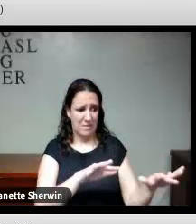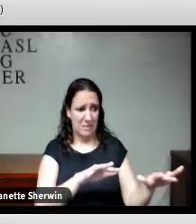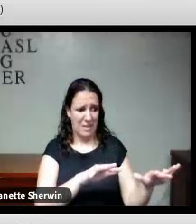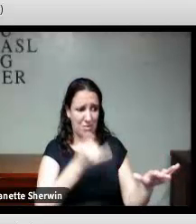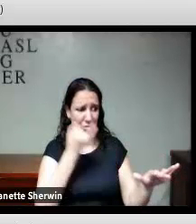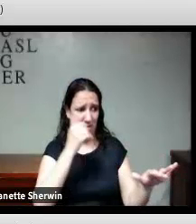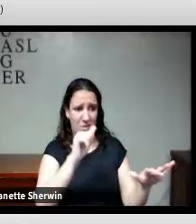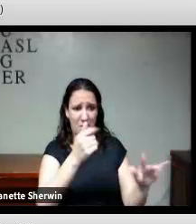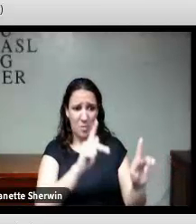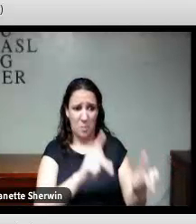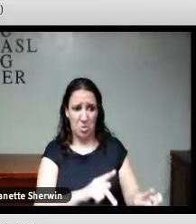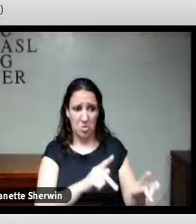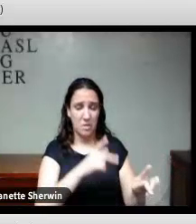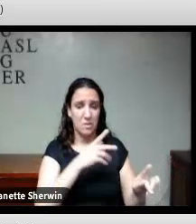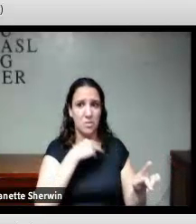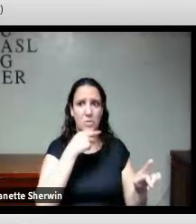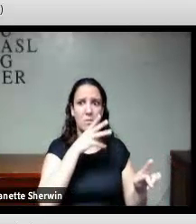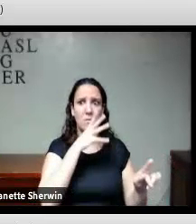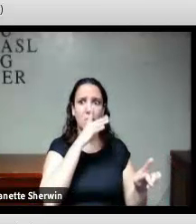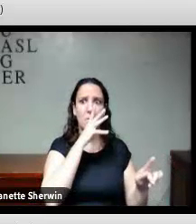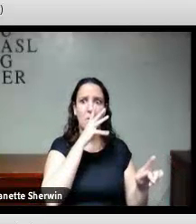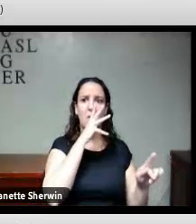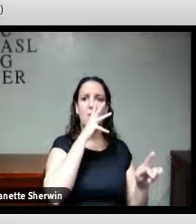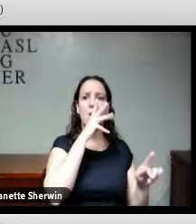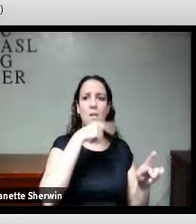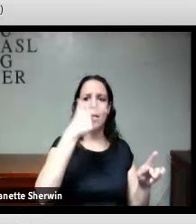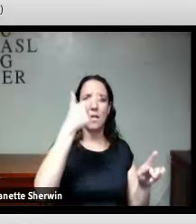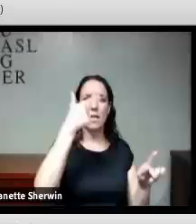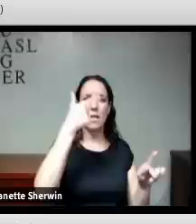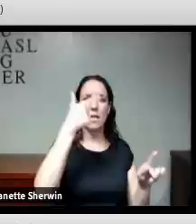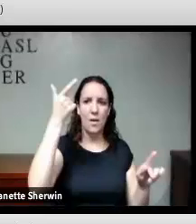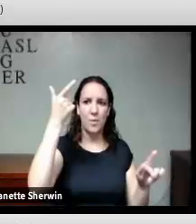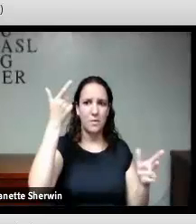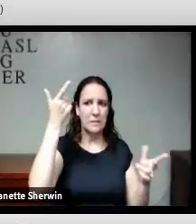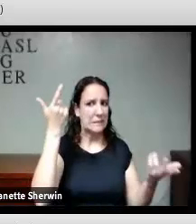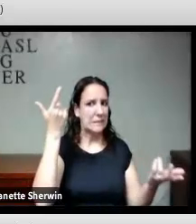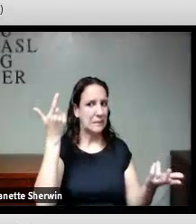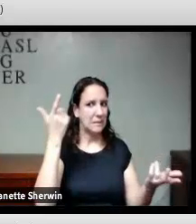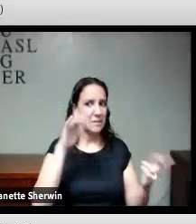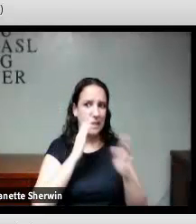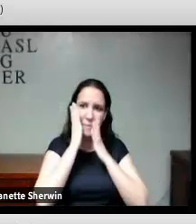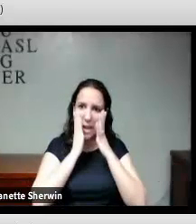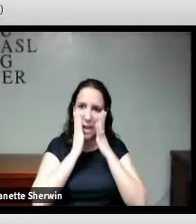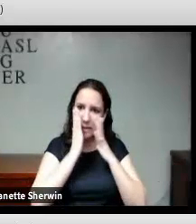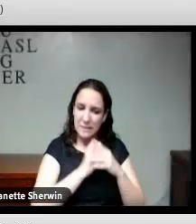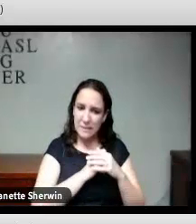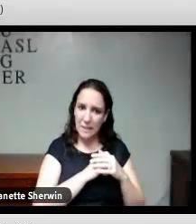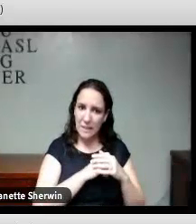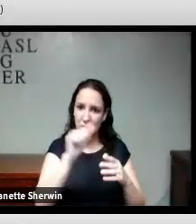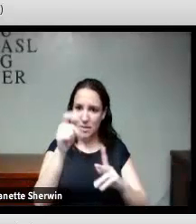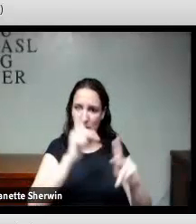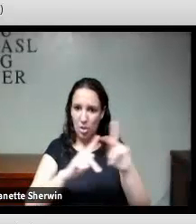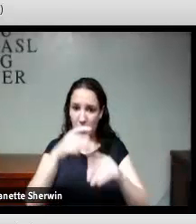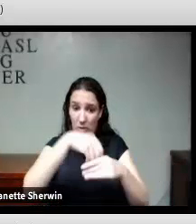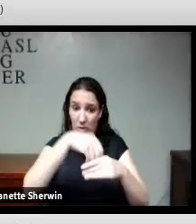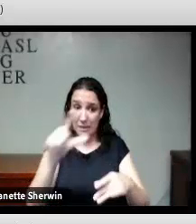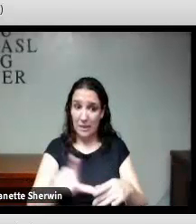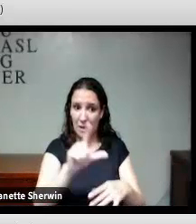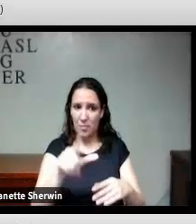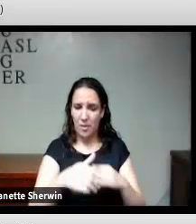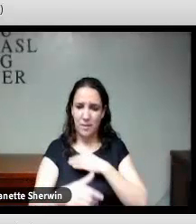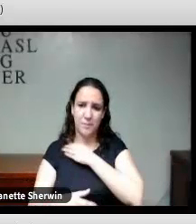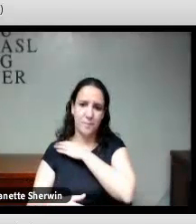somebody's voice gets louder and louder because the situation is escalating? It's embarrassing, isn't it? But the people around you, you don't know if they're thinking, gosh,